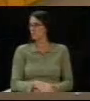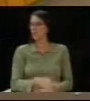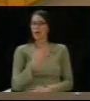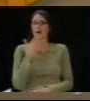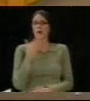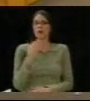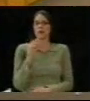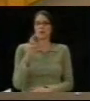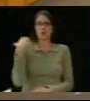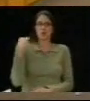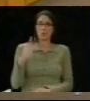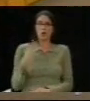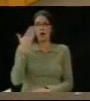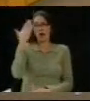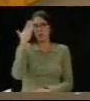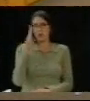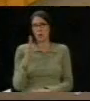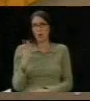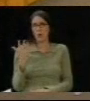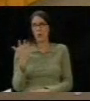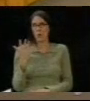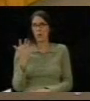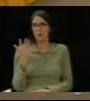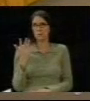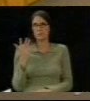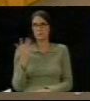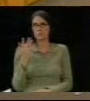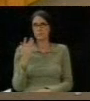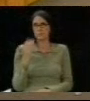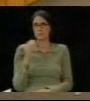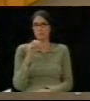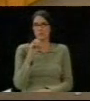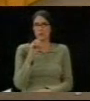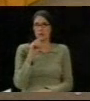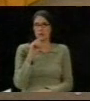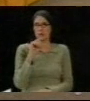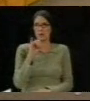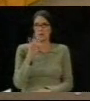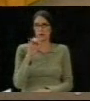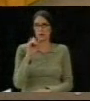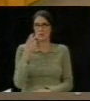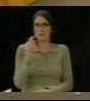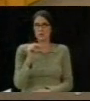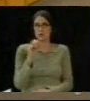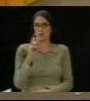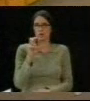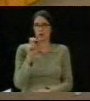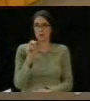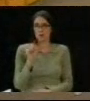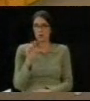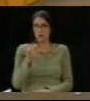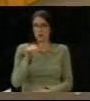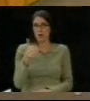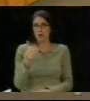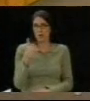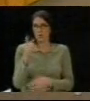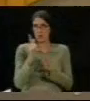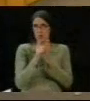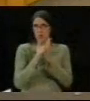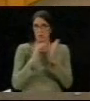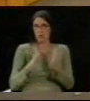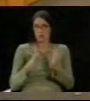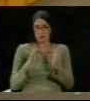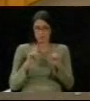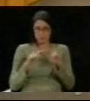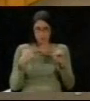Thank you, Mr. Chairman. I don't know if John Owens or the other attorney, if we agreed